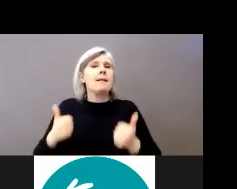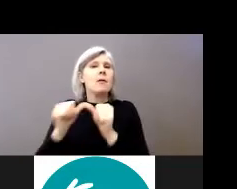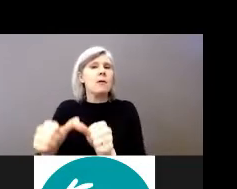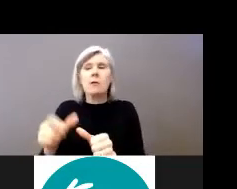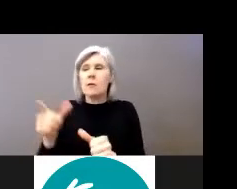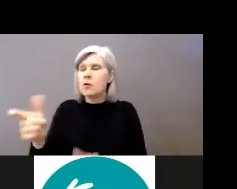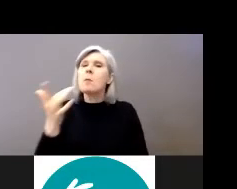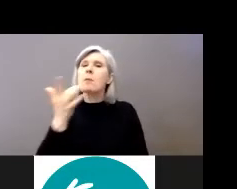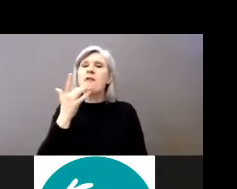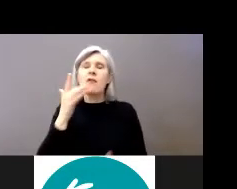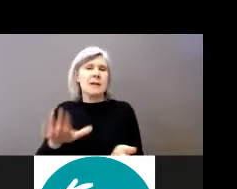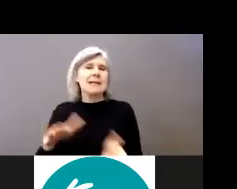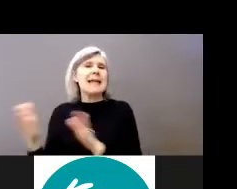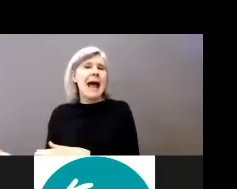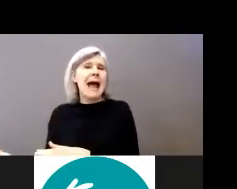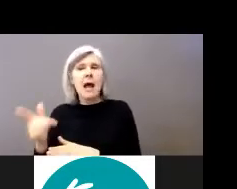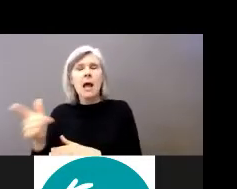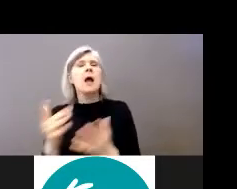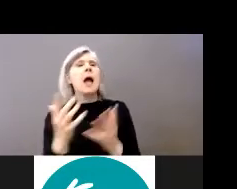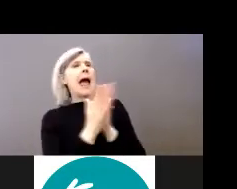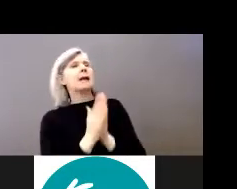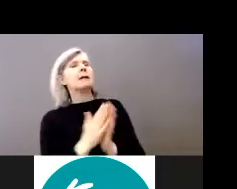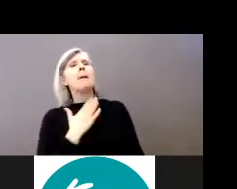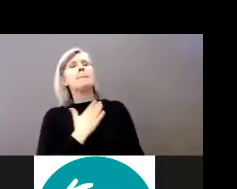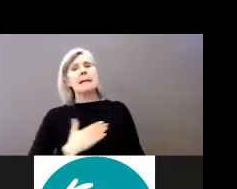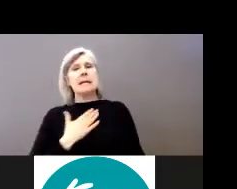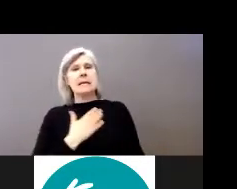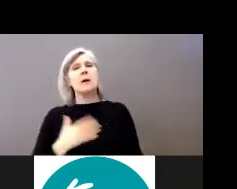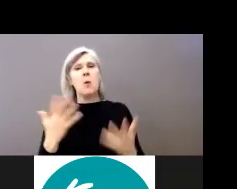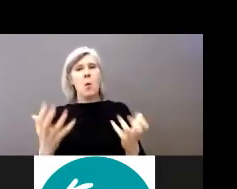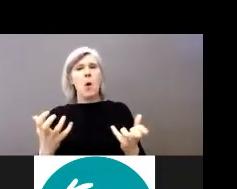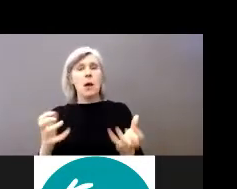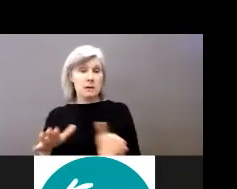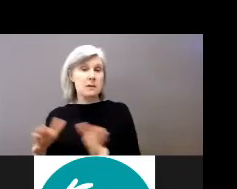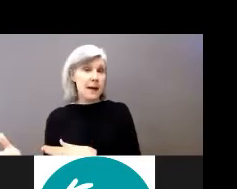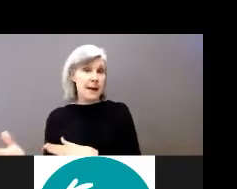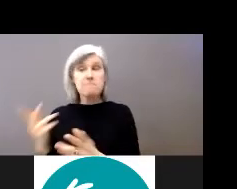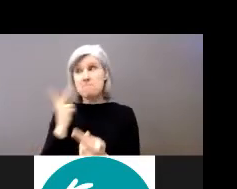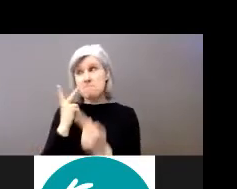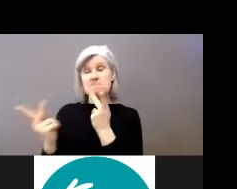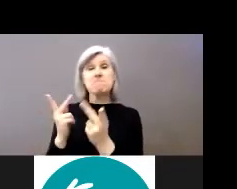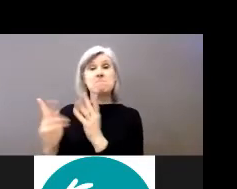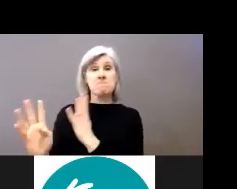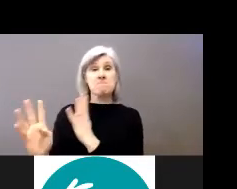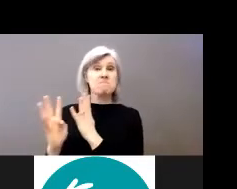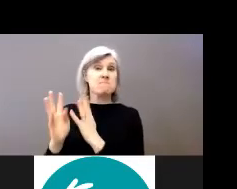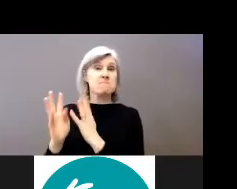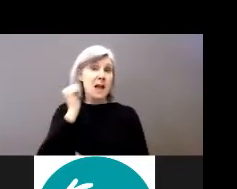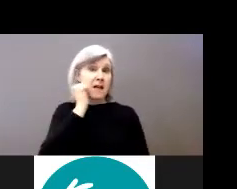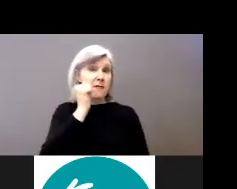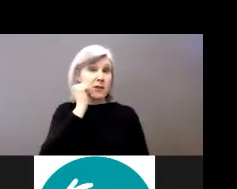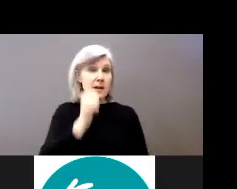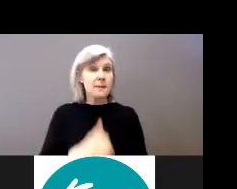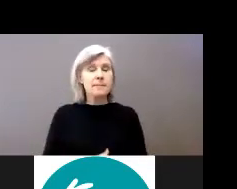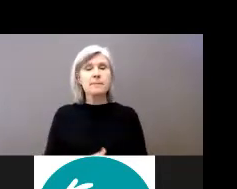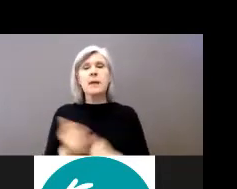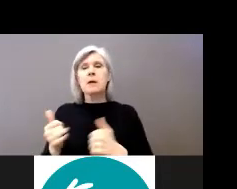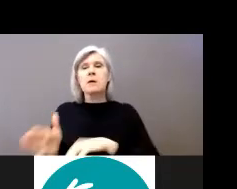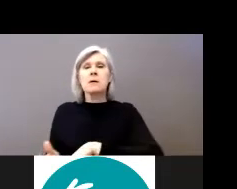Okay, so I want to just shift gears a little bit now and talk about the negative health impact of